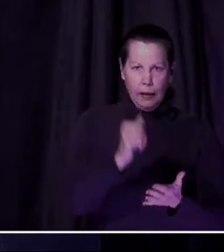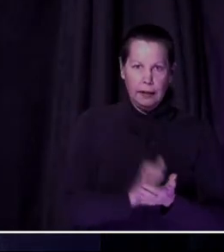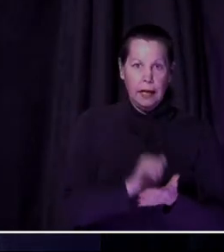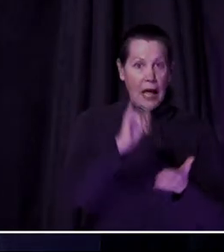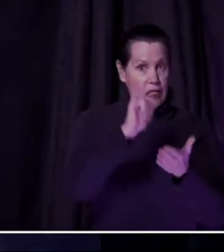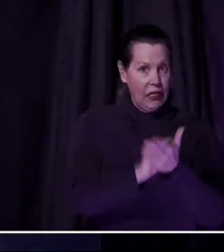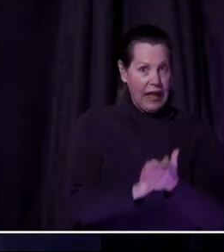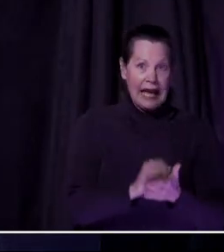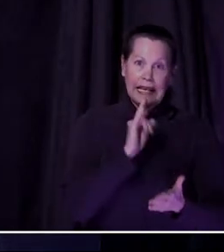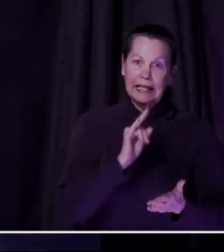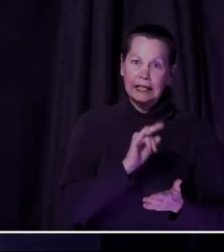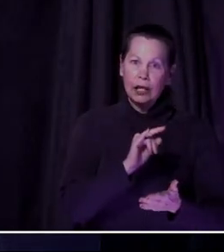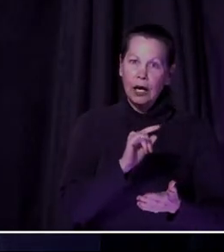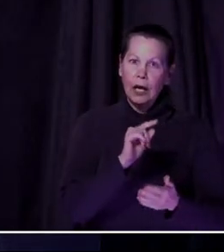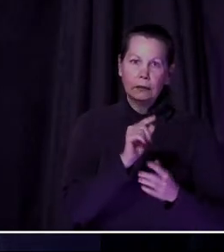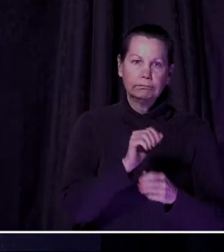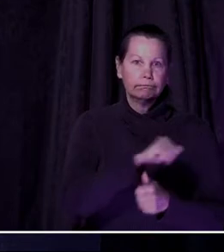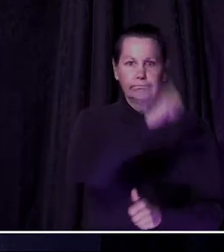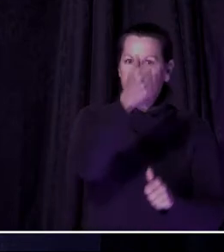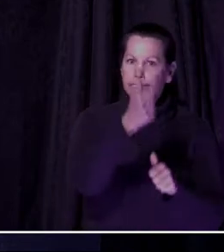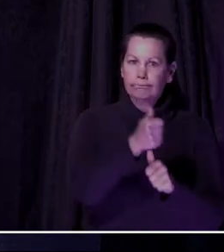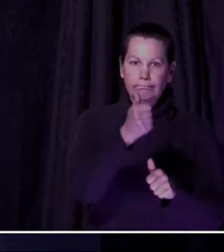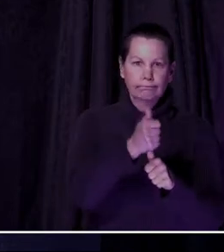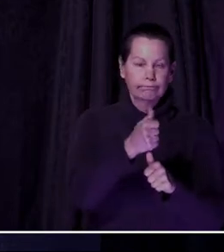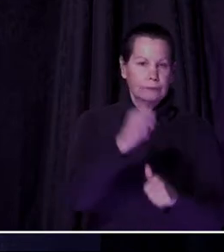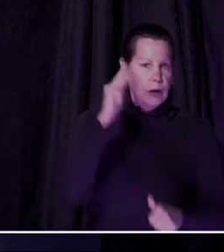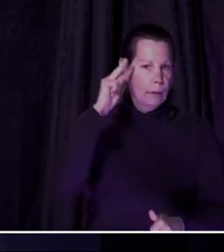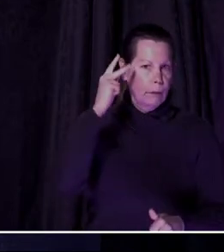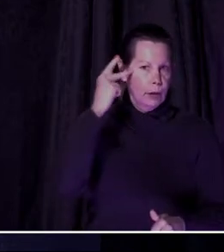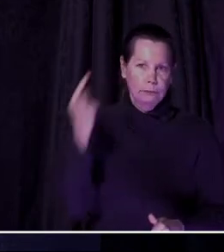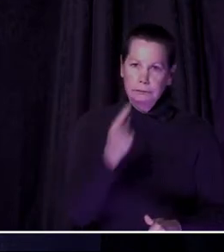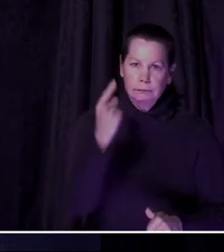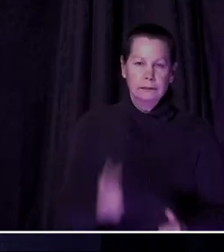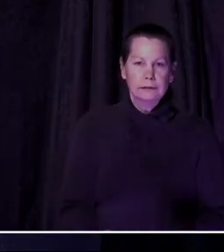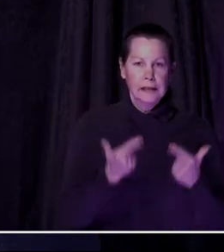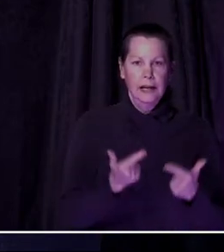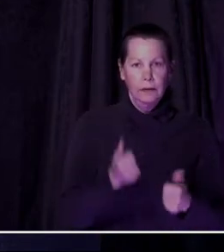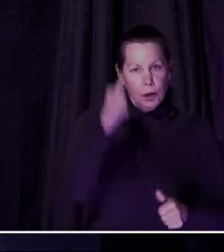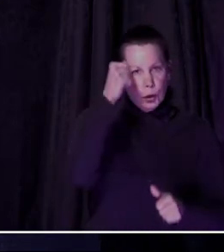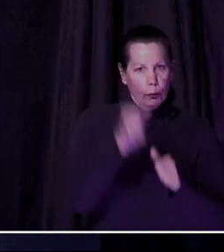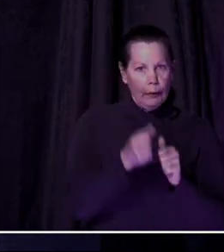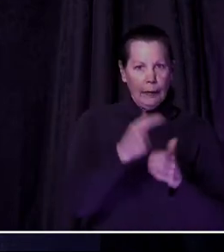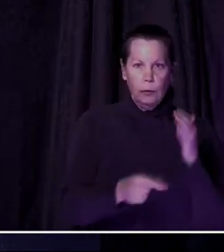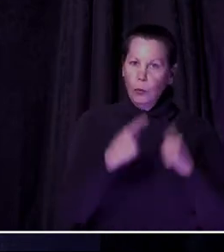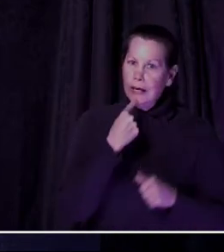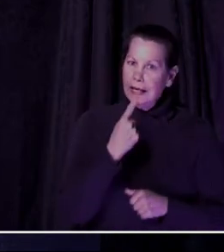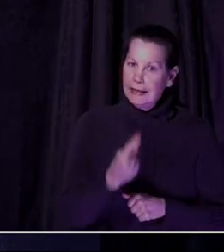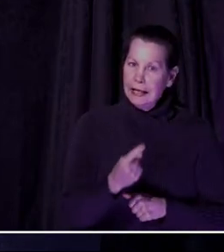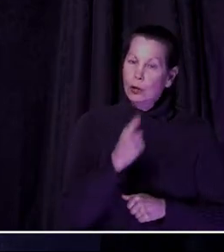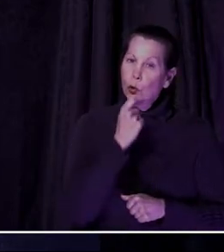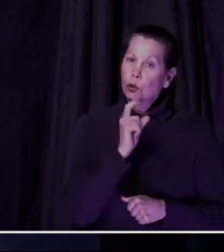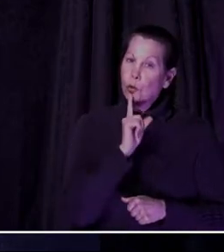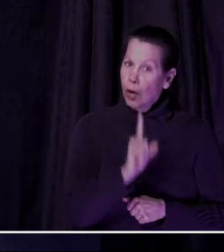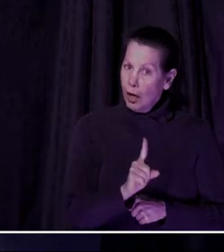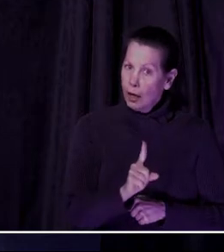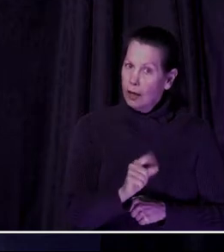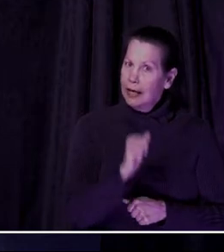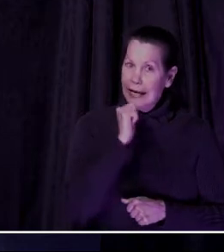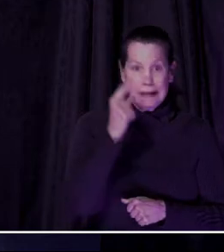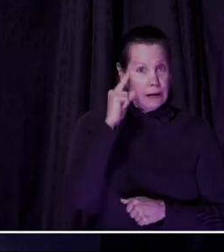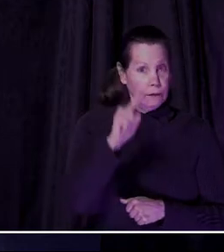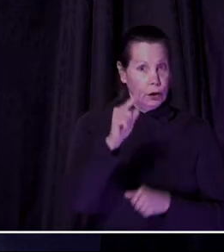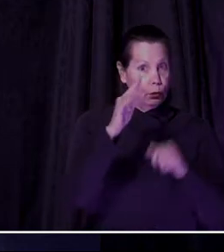That's our sole purpose in life. Remember what I said, who you are is not for